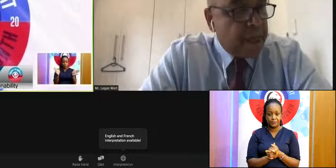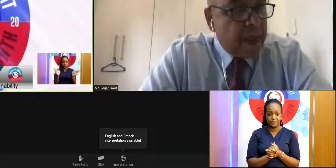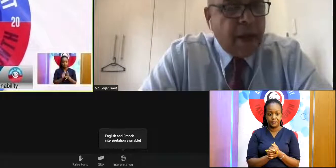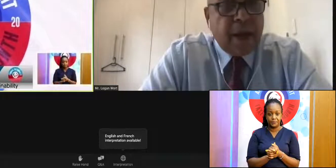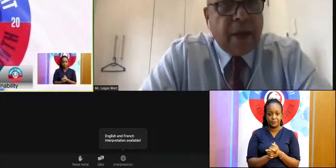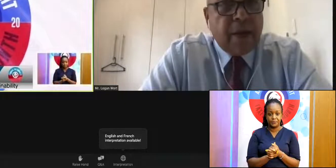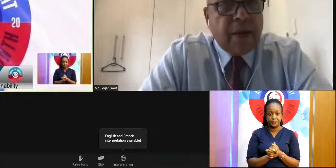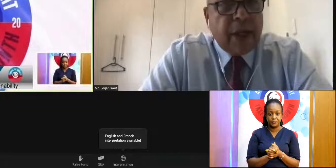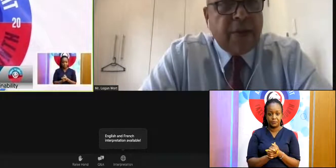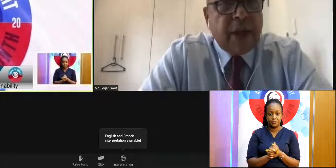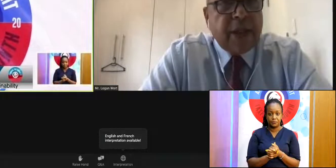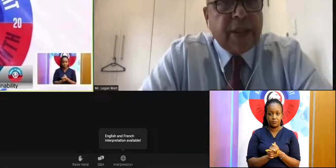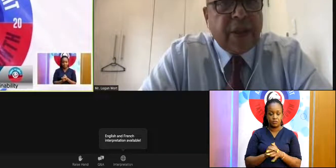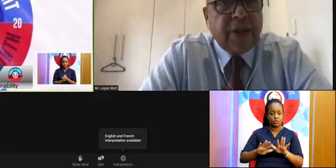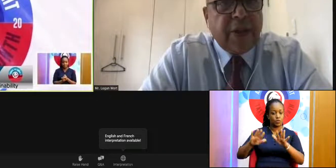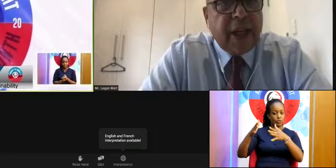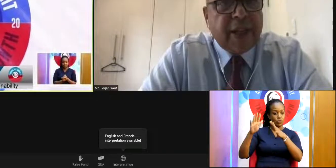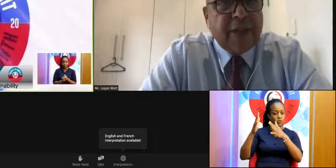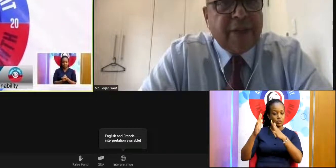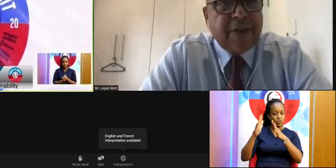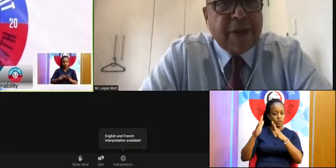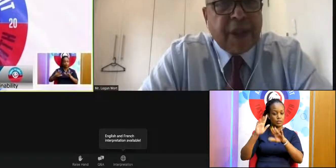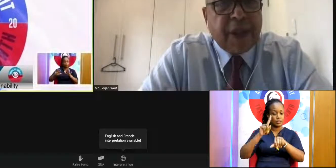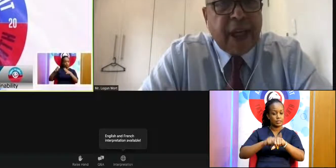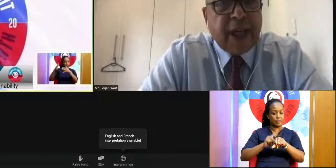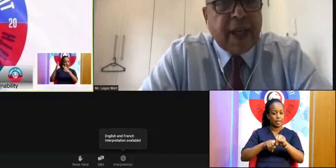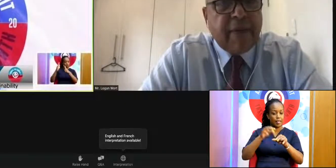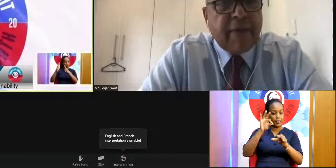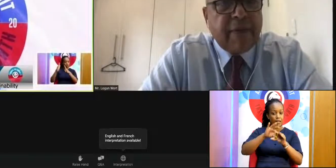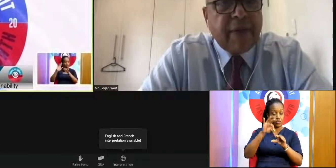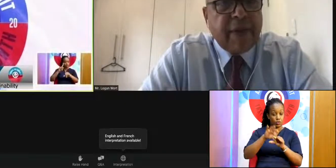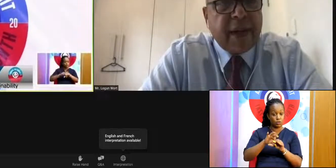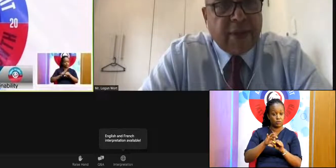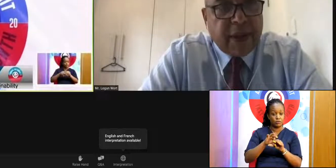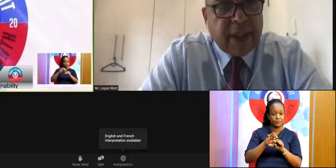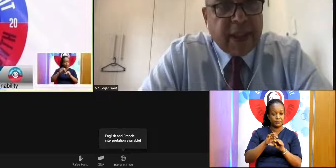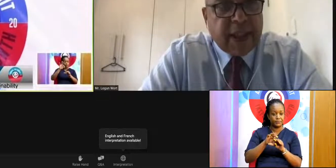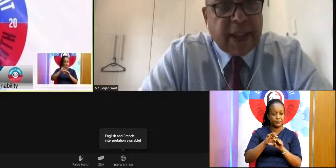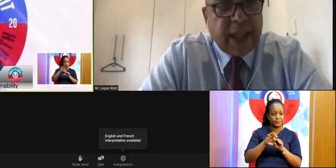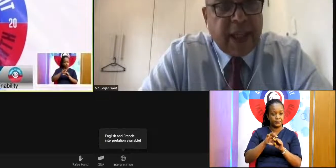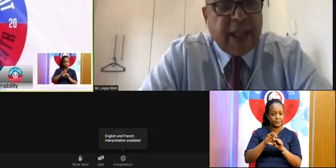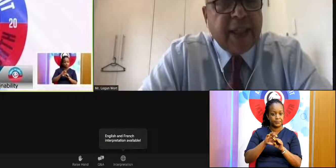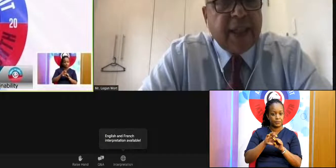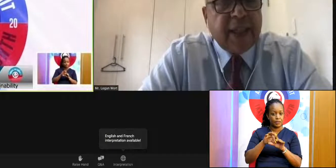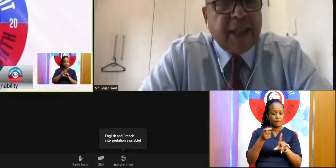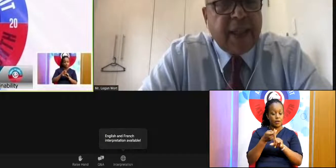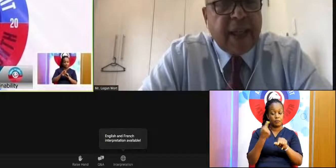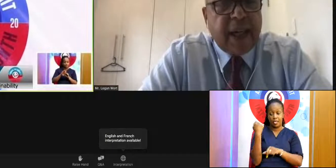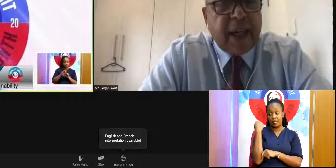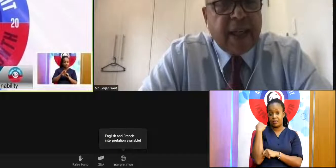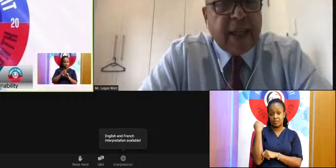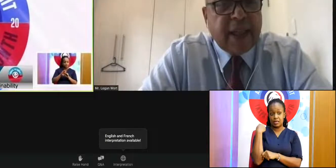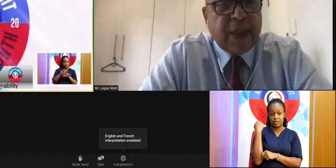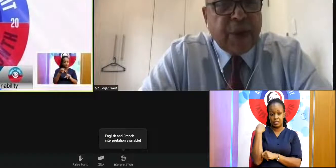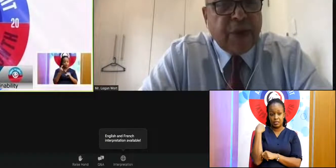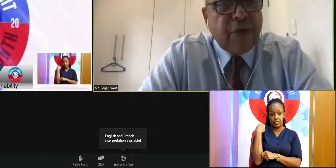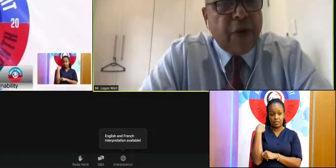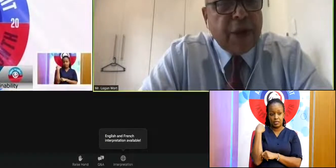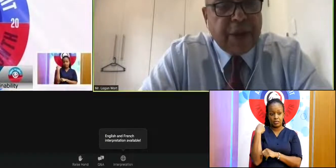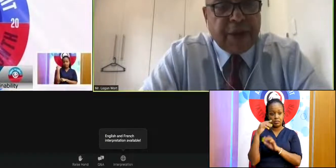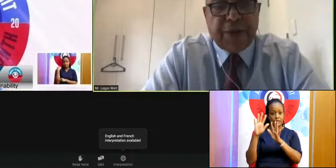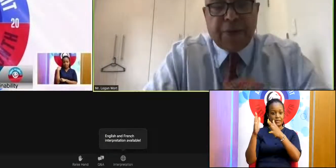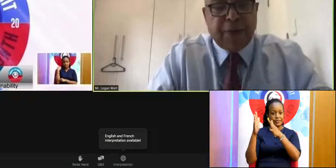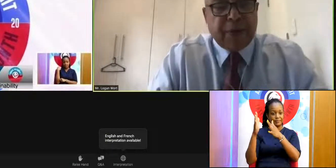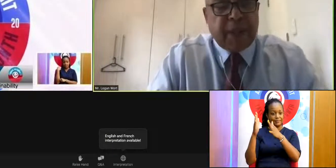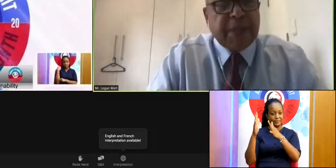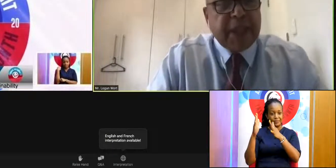Mburu. Congratulations on your election to the ATAF Council yesterday. And we look